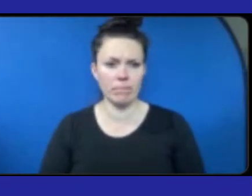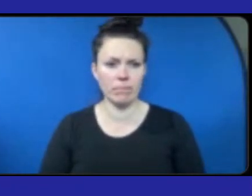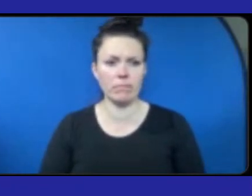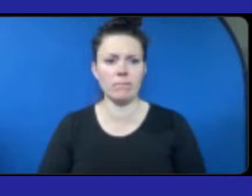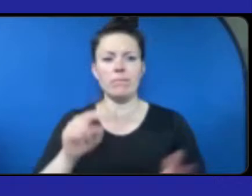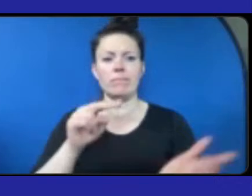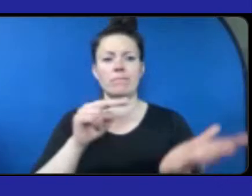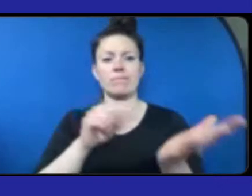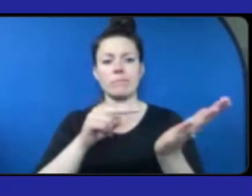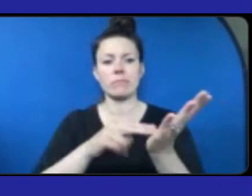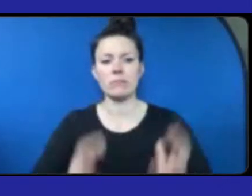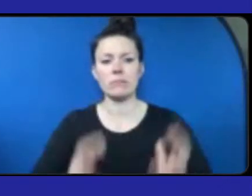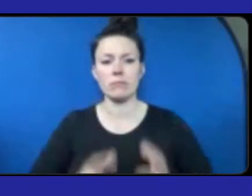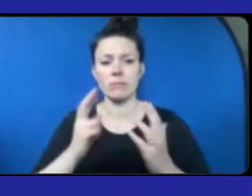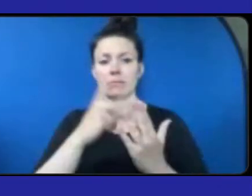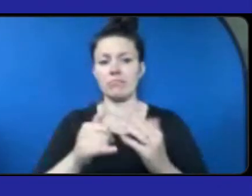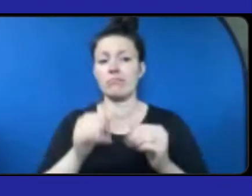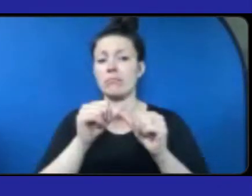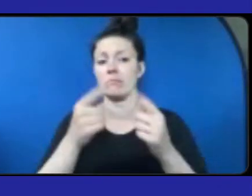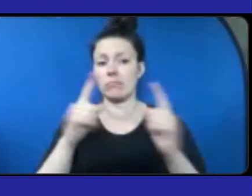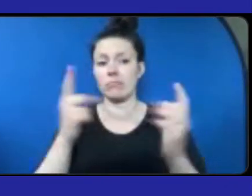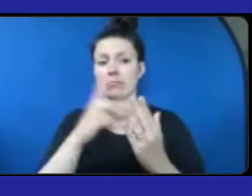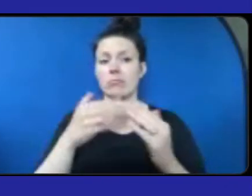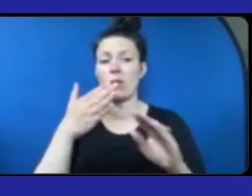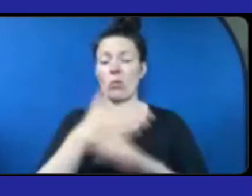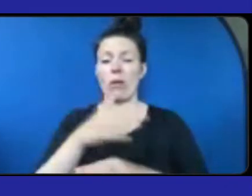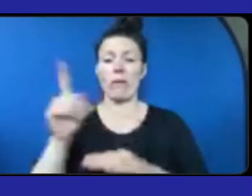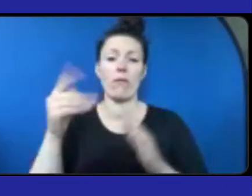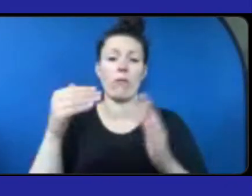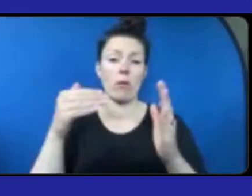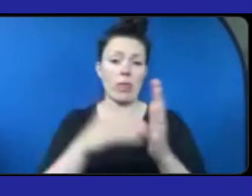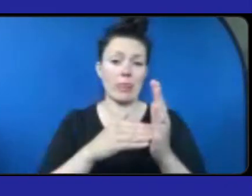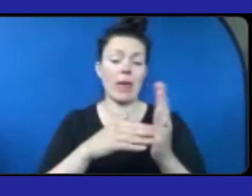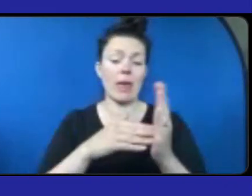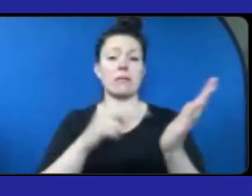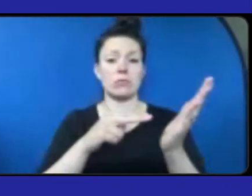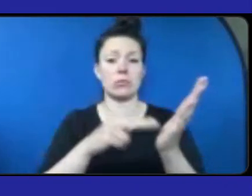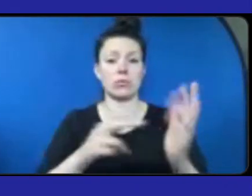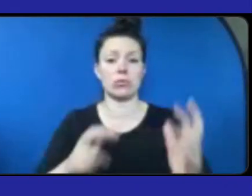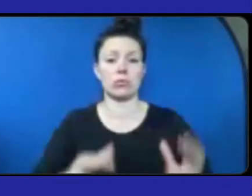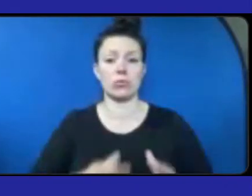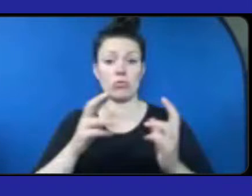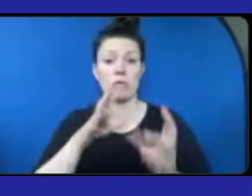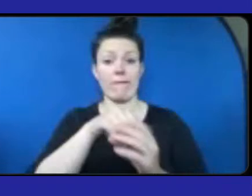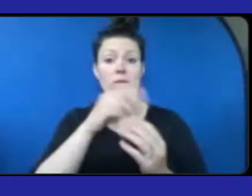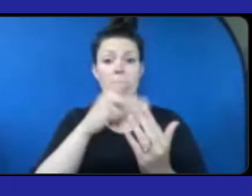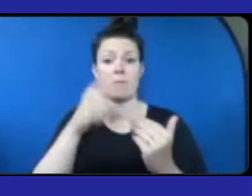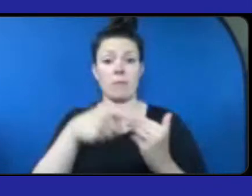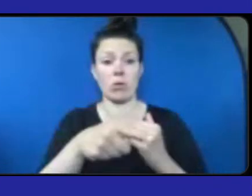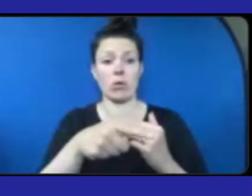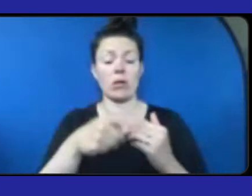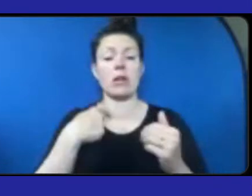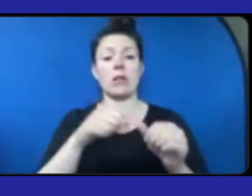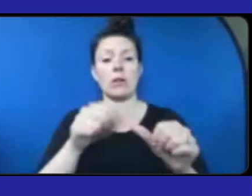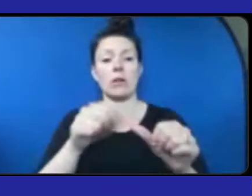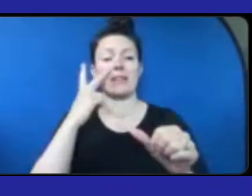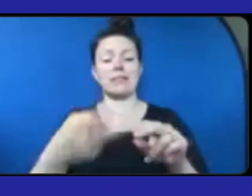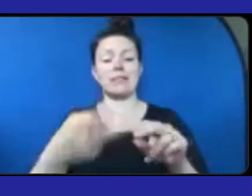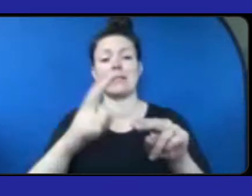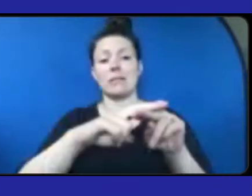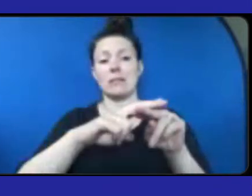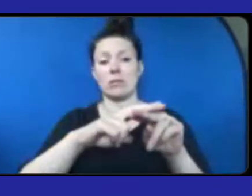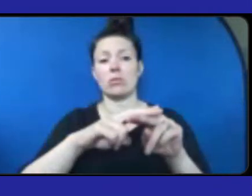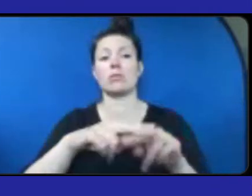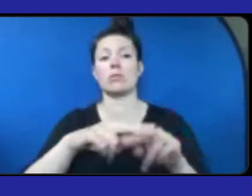Nurse residency program continues to be a successful program where we have over 1,000 nurse residents in this program. We continue to see an